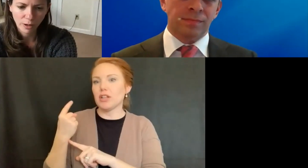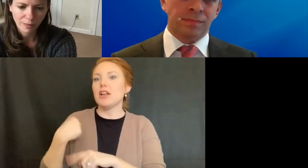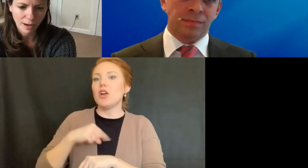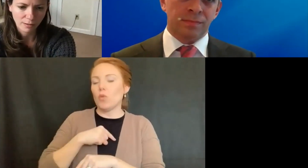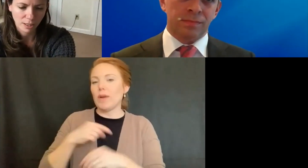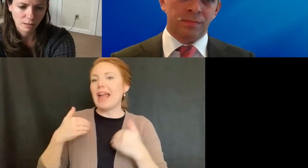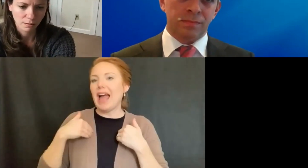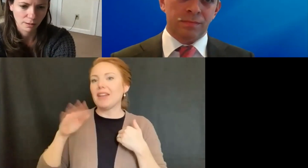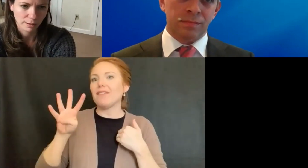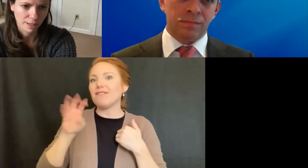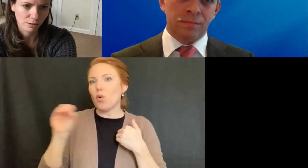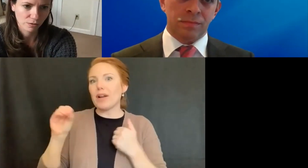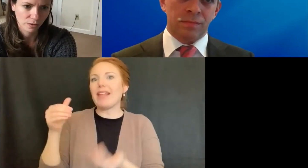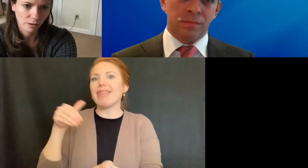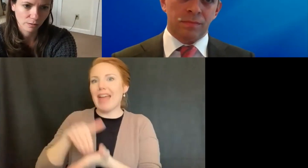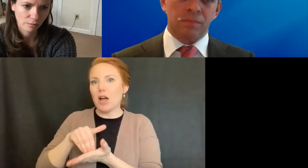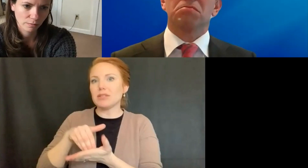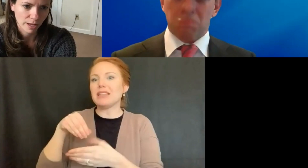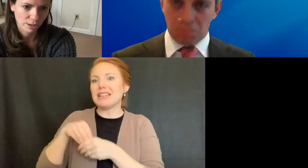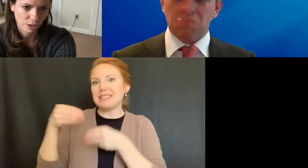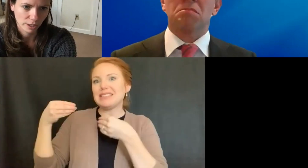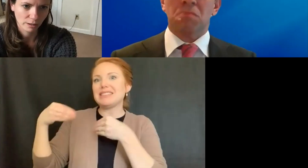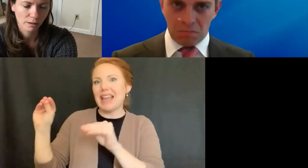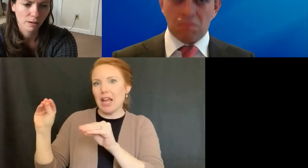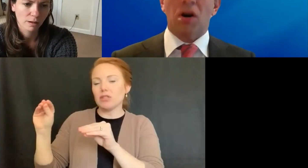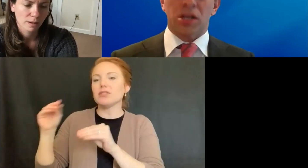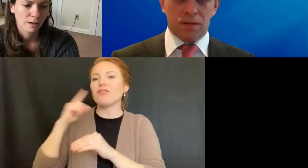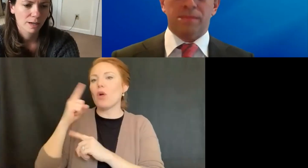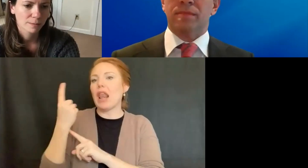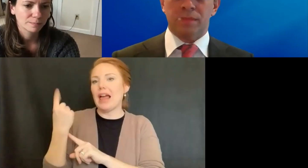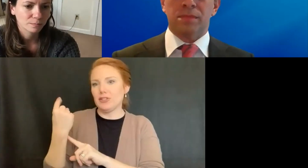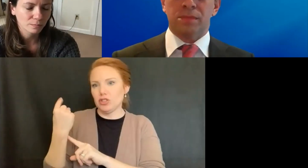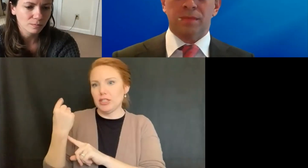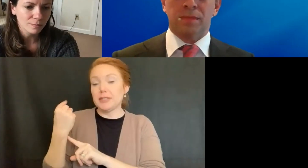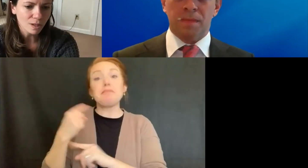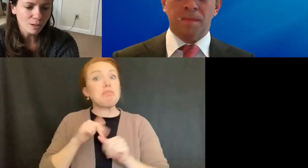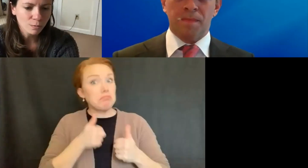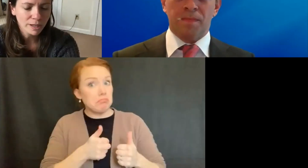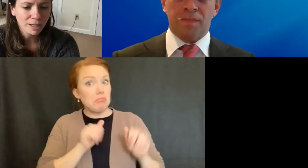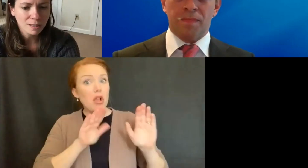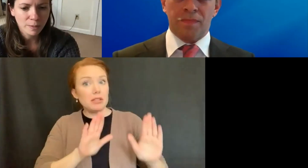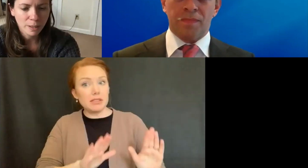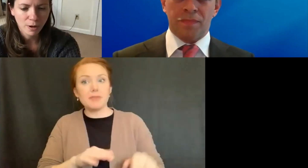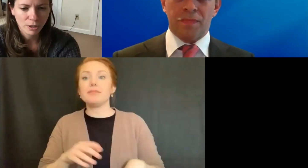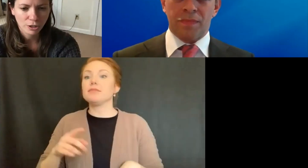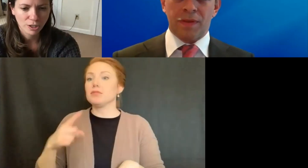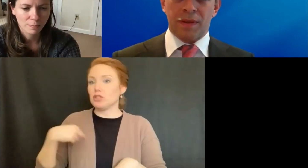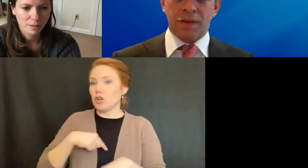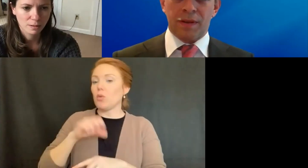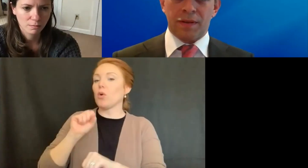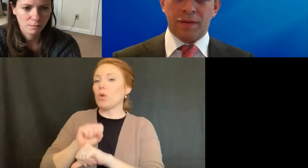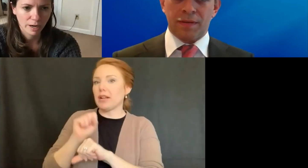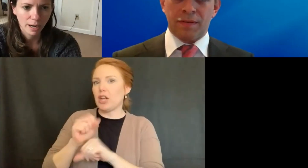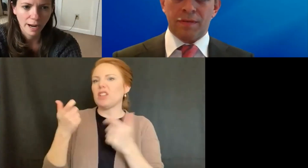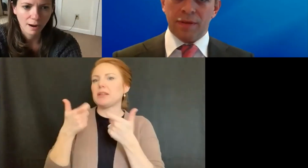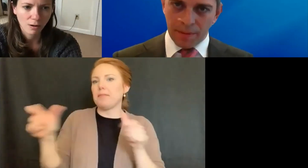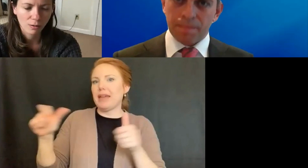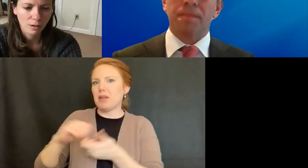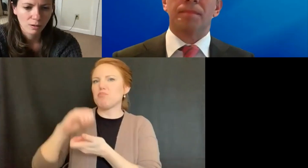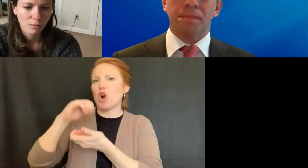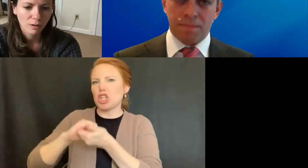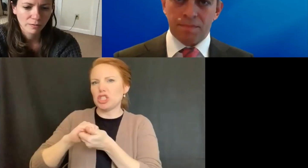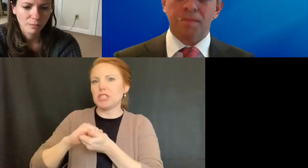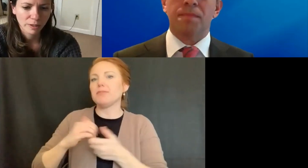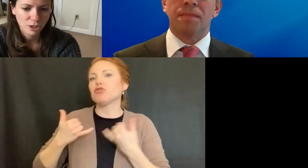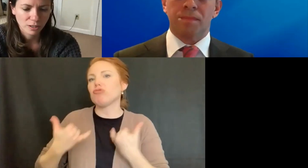had 40,000 in sales for last year. Awesome. So working on some big partnerships right now.